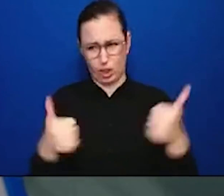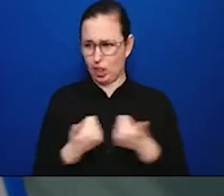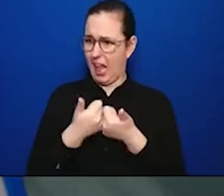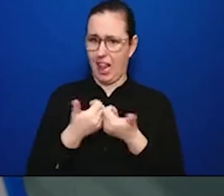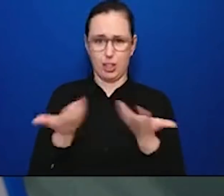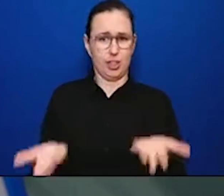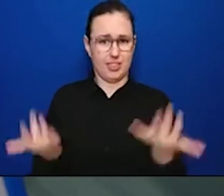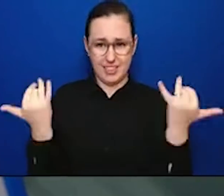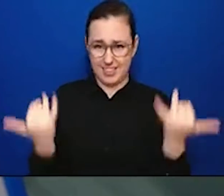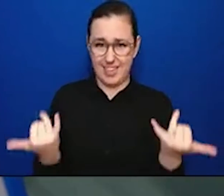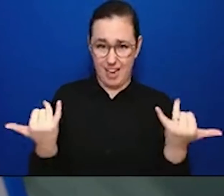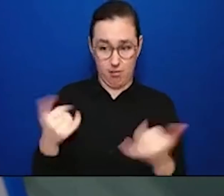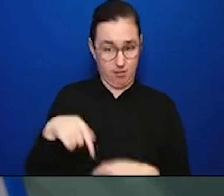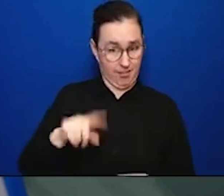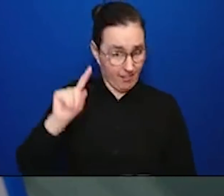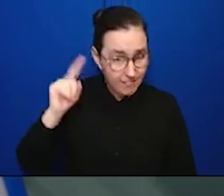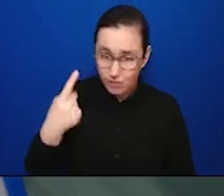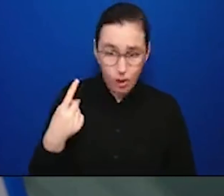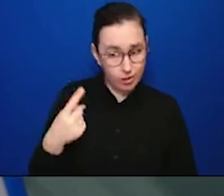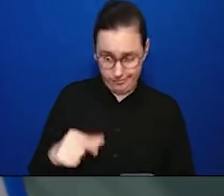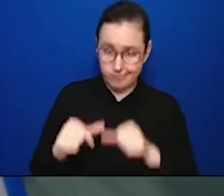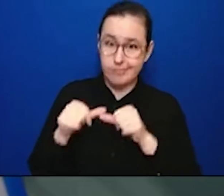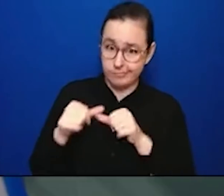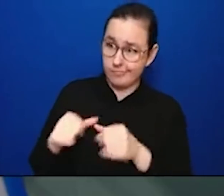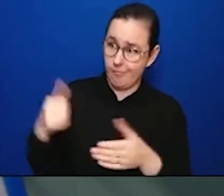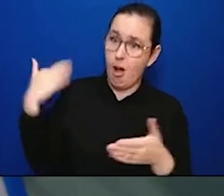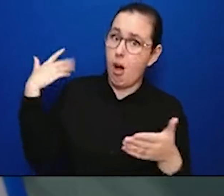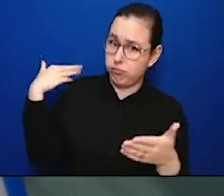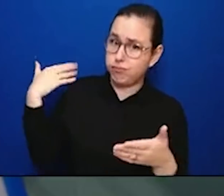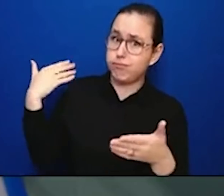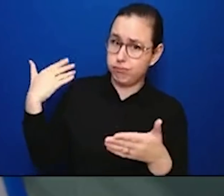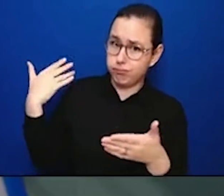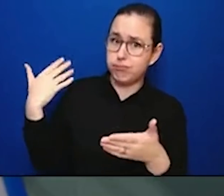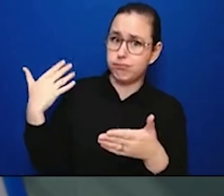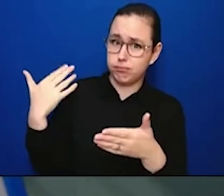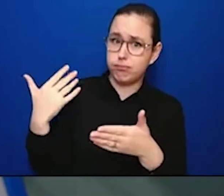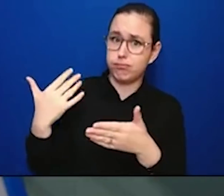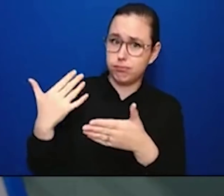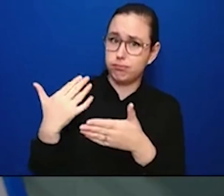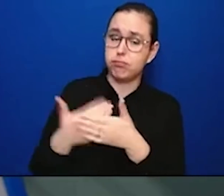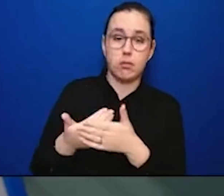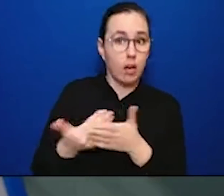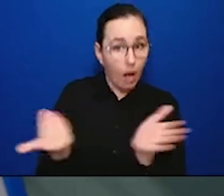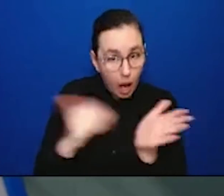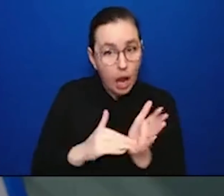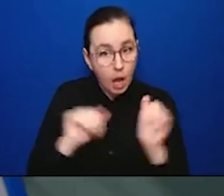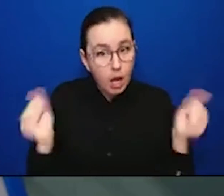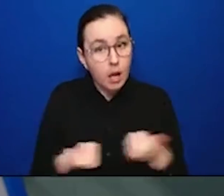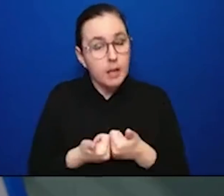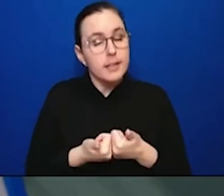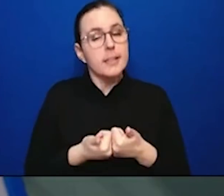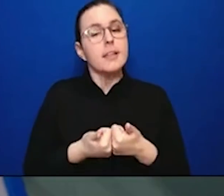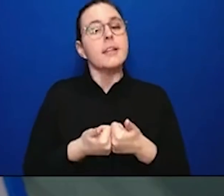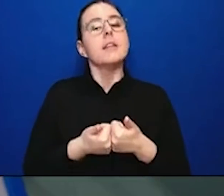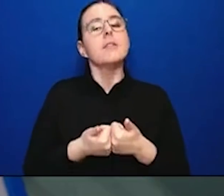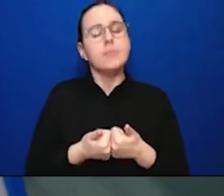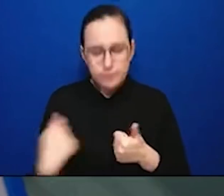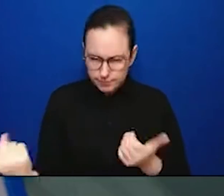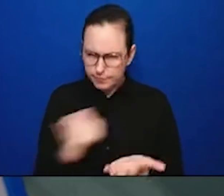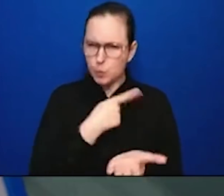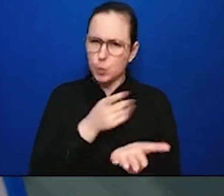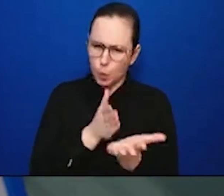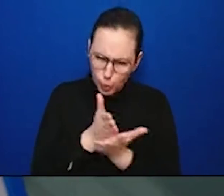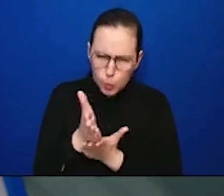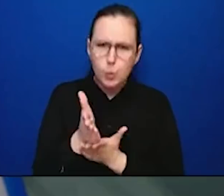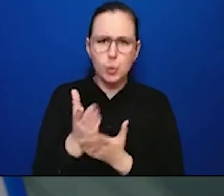it our time to fight on. We have to continue to do what we all can do as individuals, as a health system, all of us together,